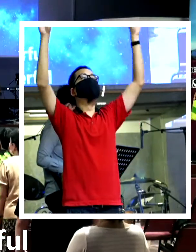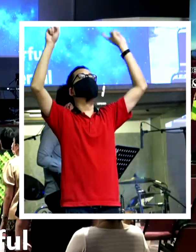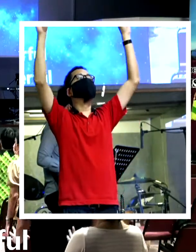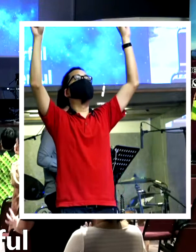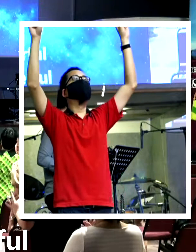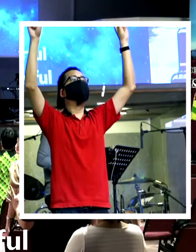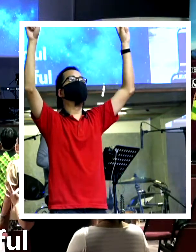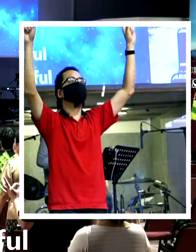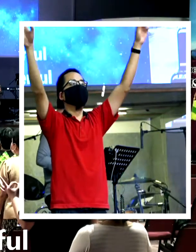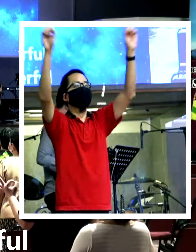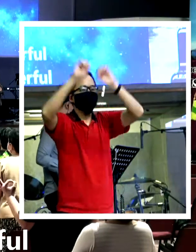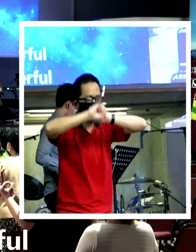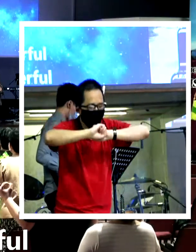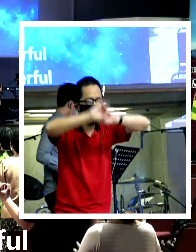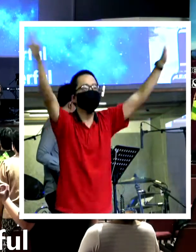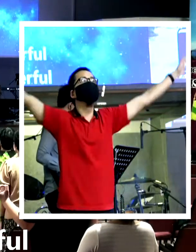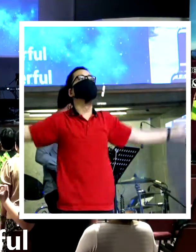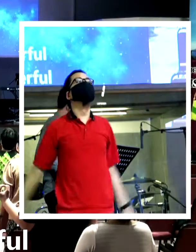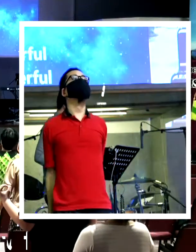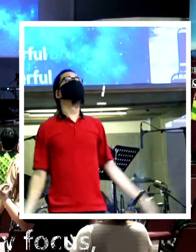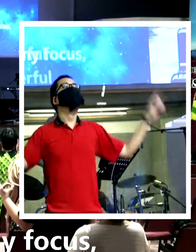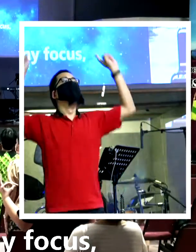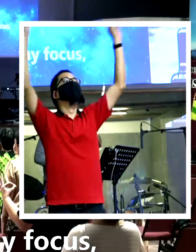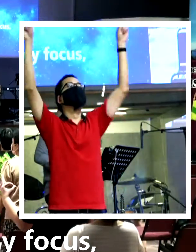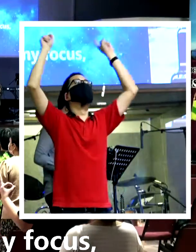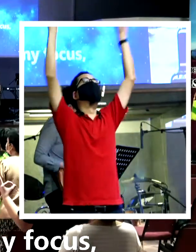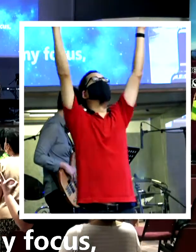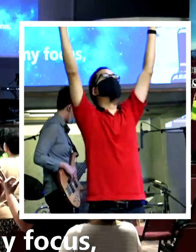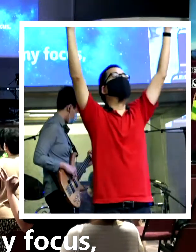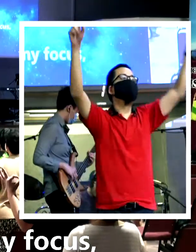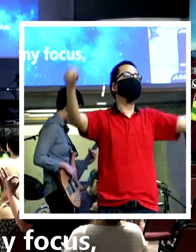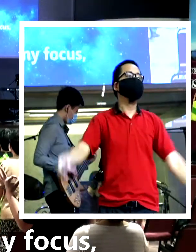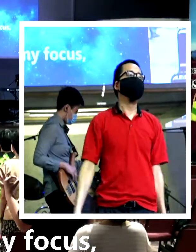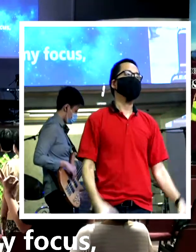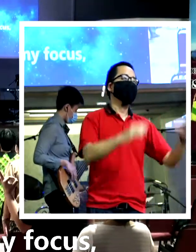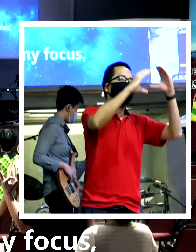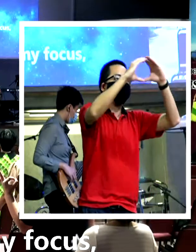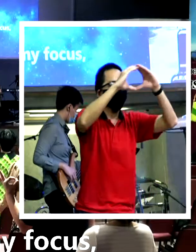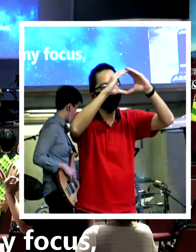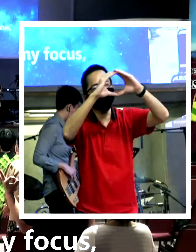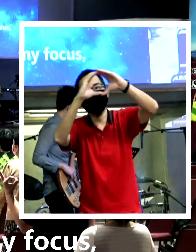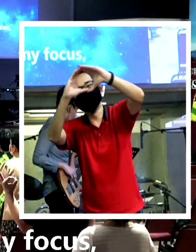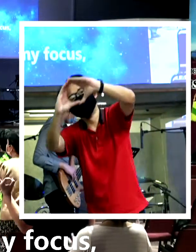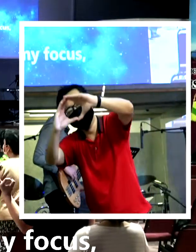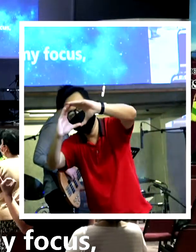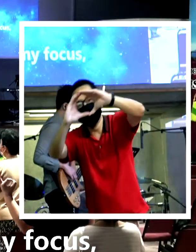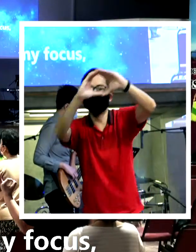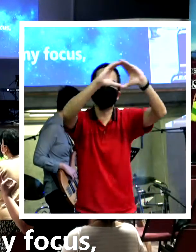You are so wonderful. You are the center of